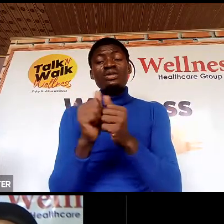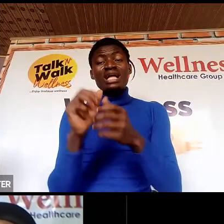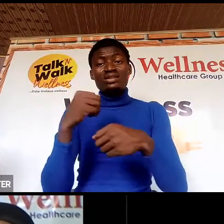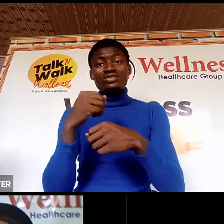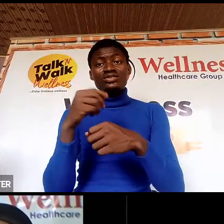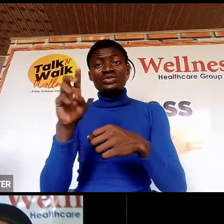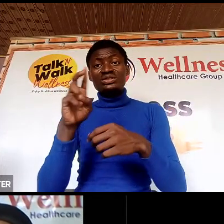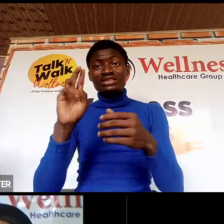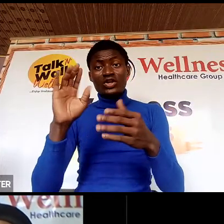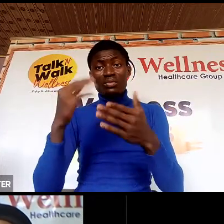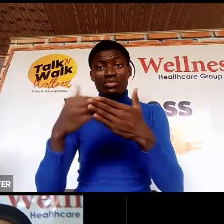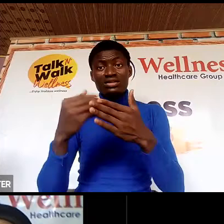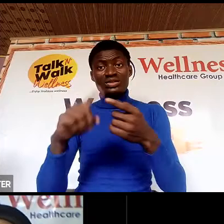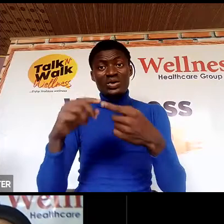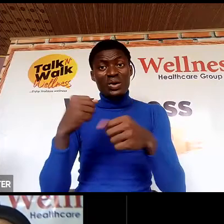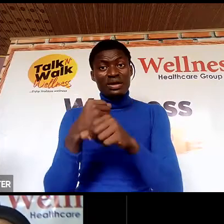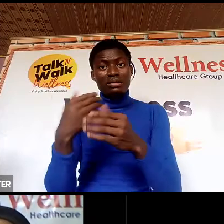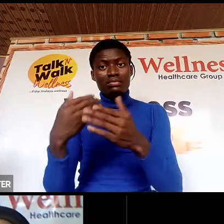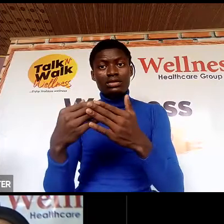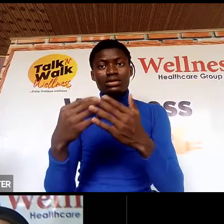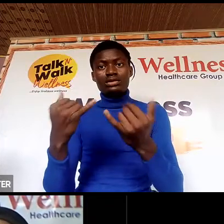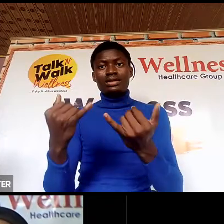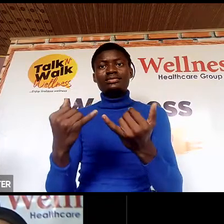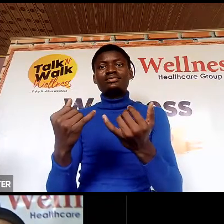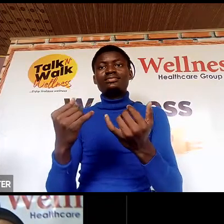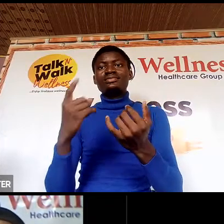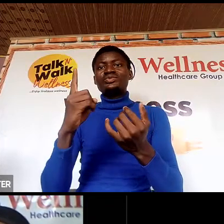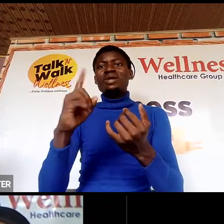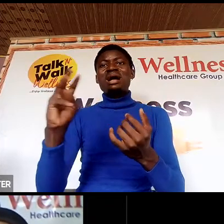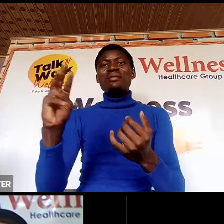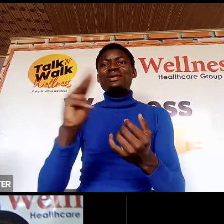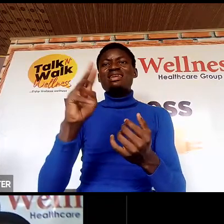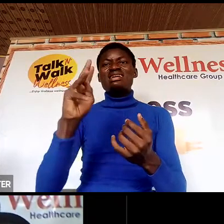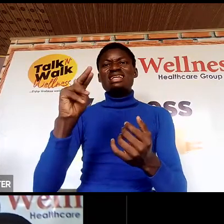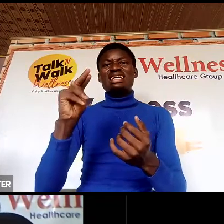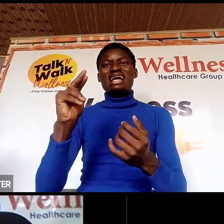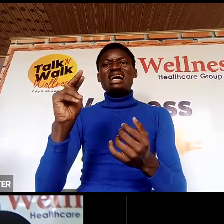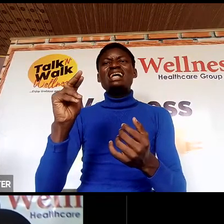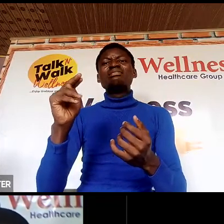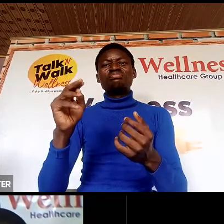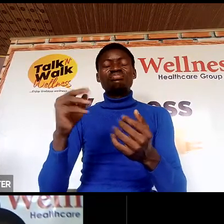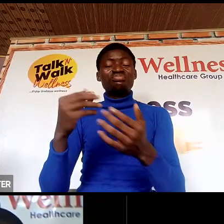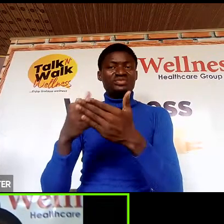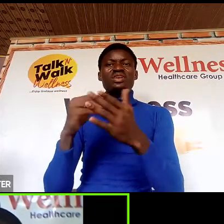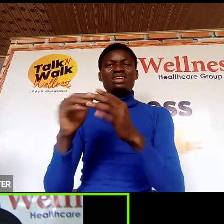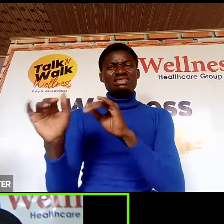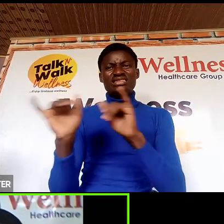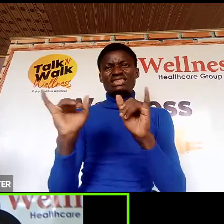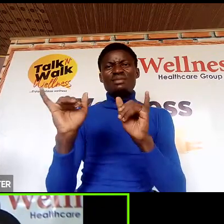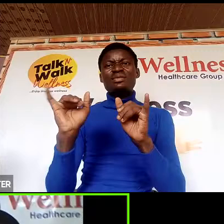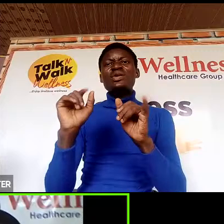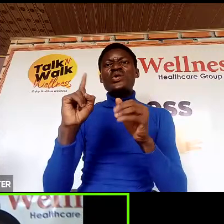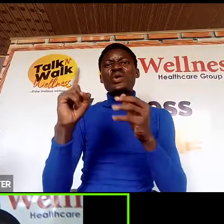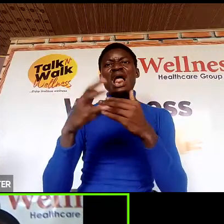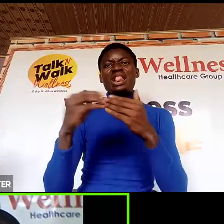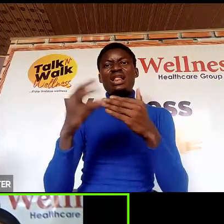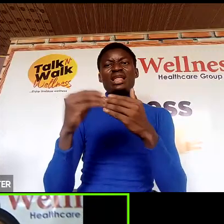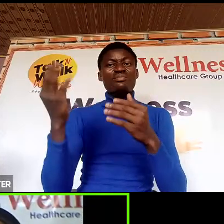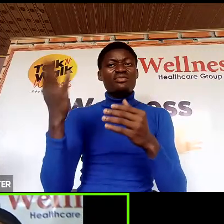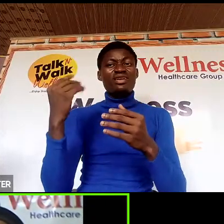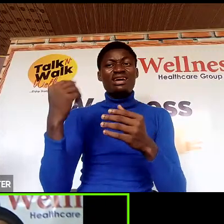years ago and what it is worth now. You get. So it's really nothing. Year. Why are you saying 10 years ago? How about last year? Last year.